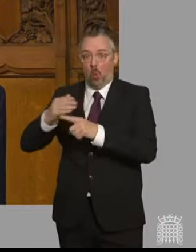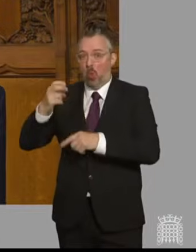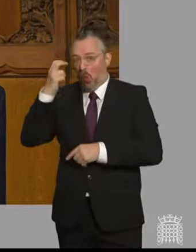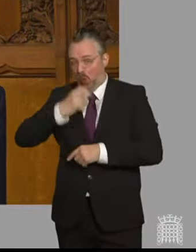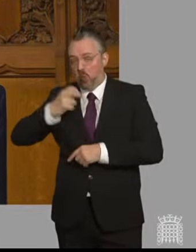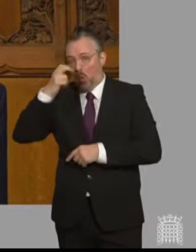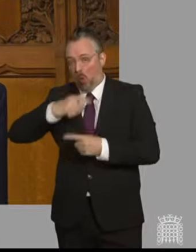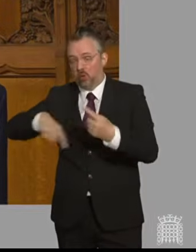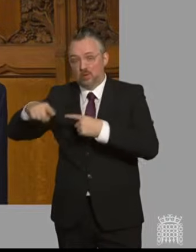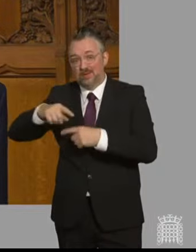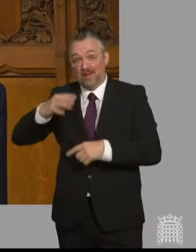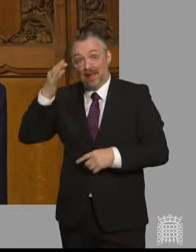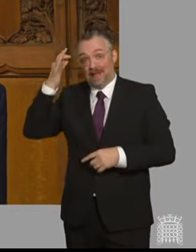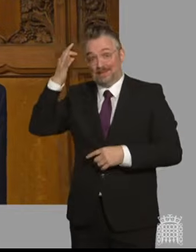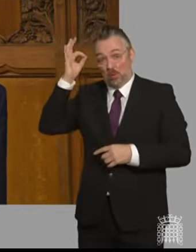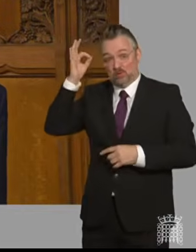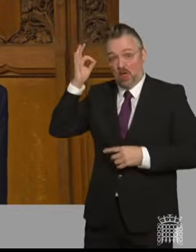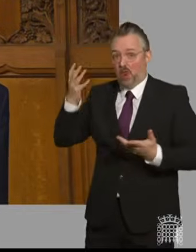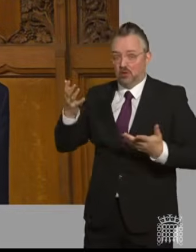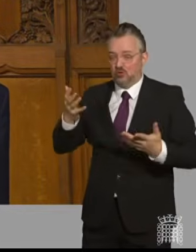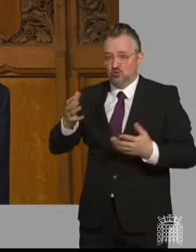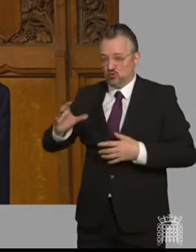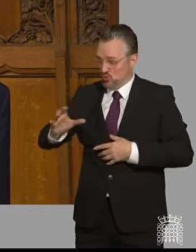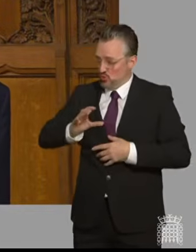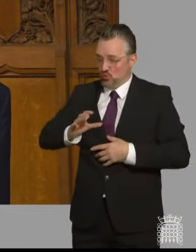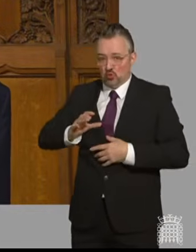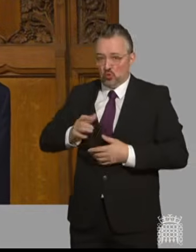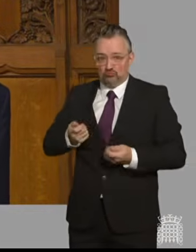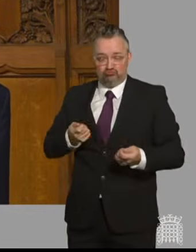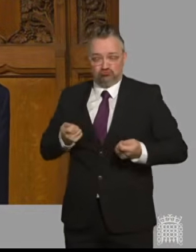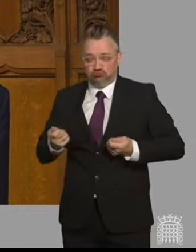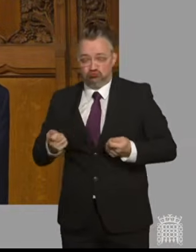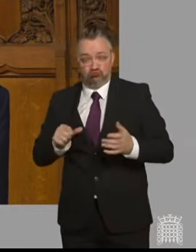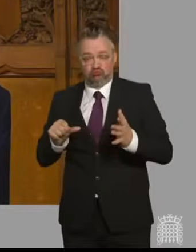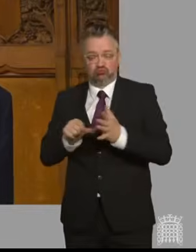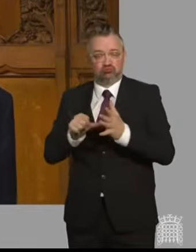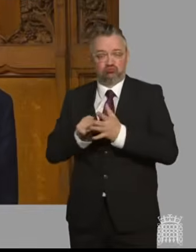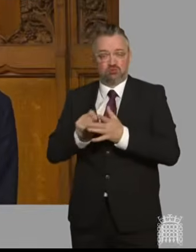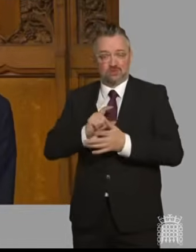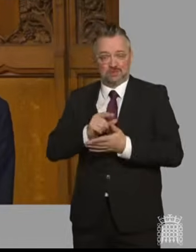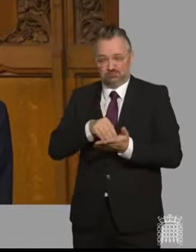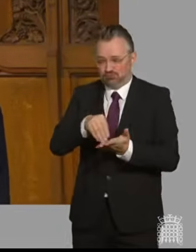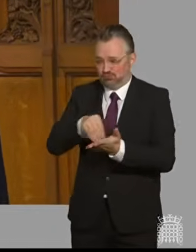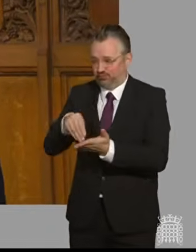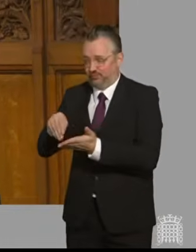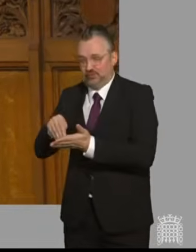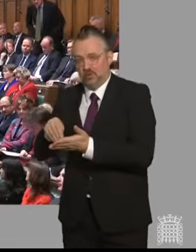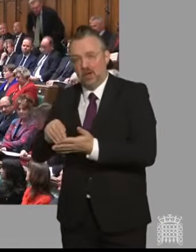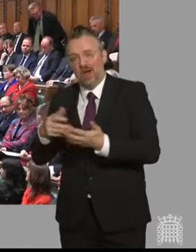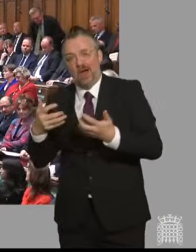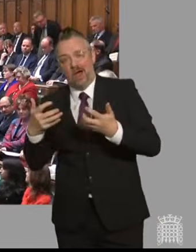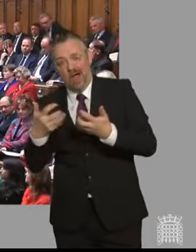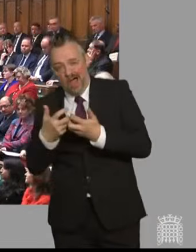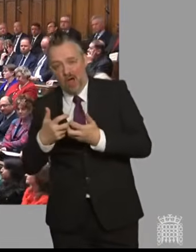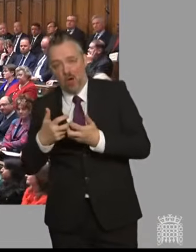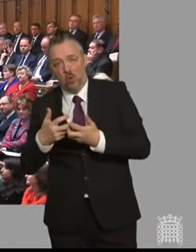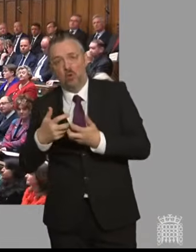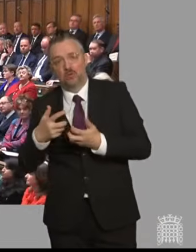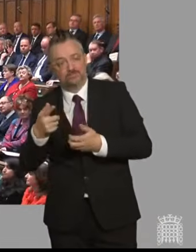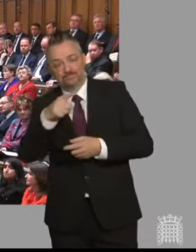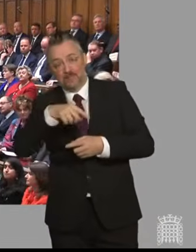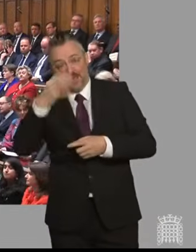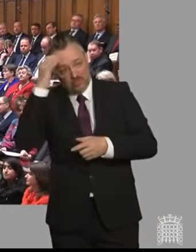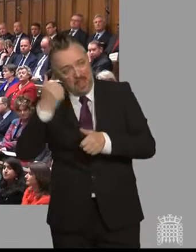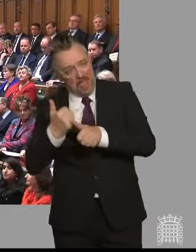additional costs. What more can be done to help councils like Shropshire deal with rising adult social care costs?